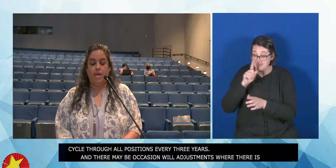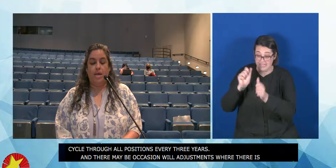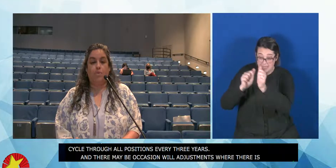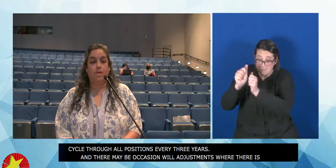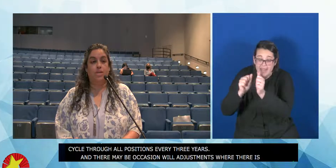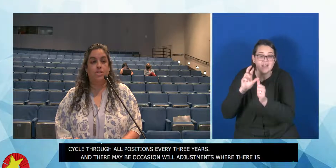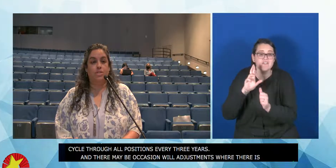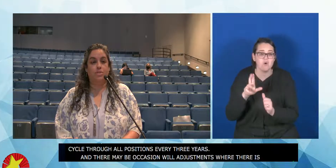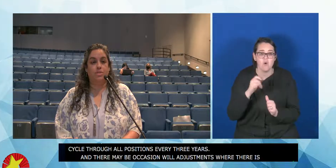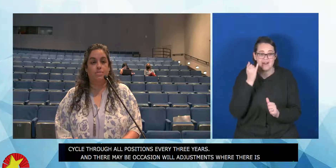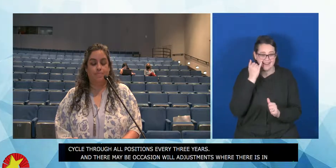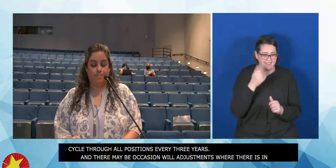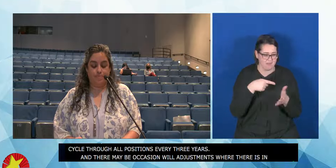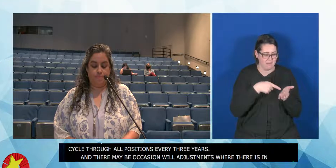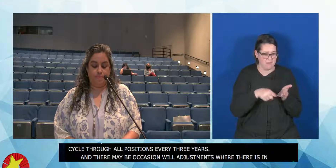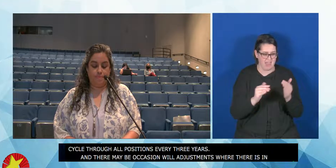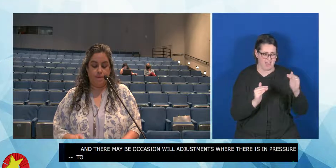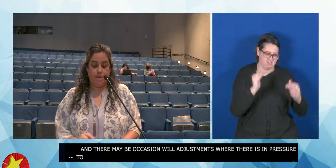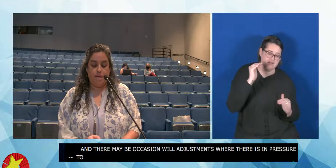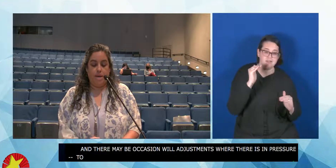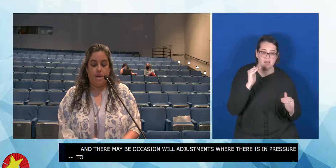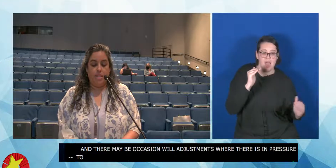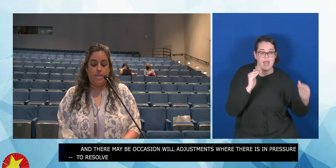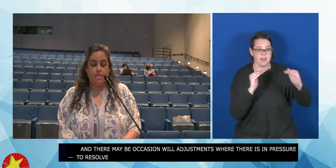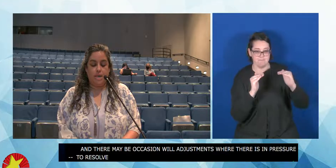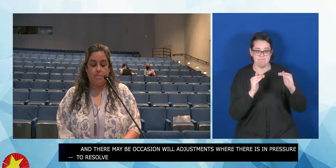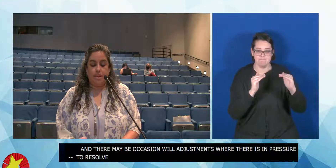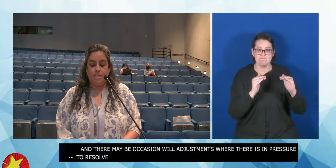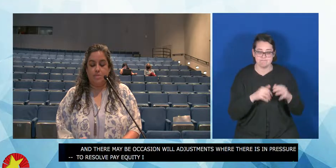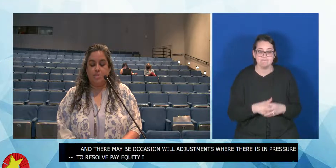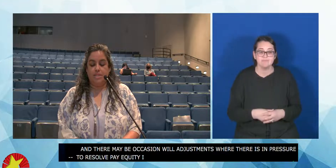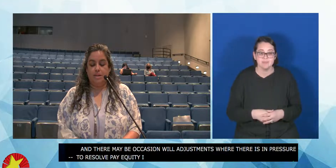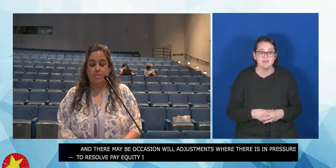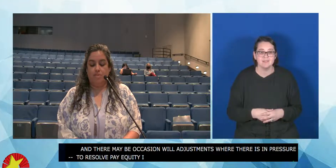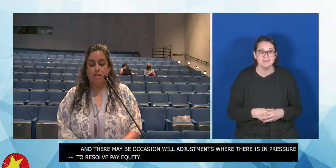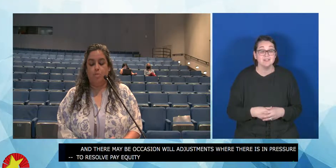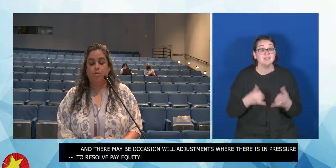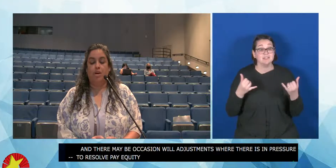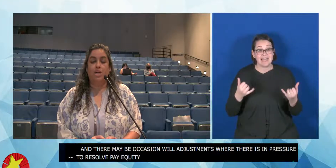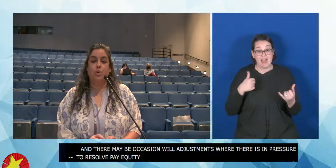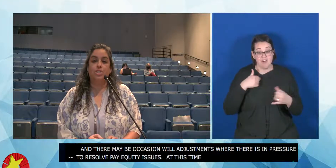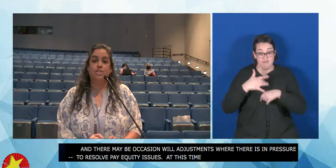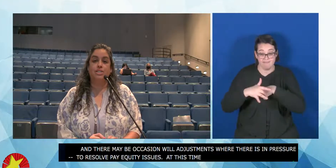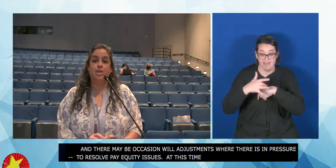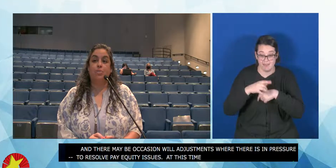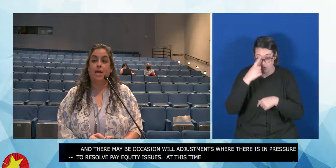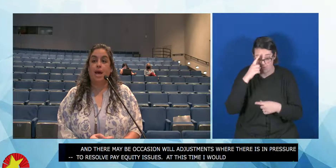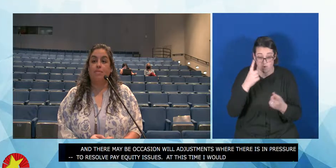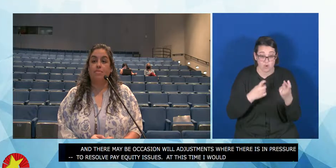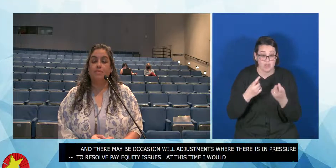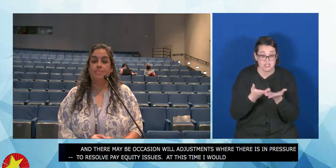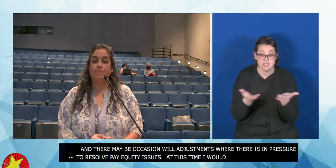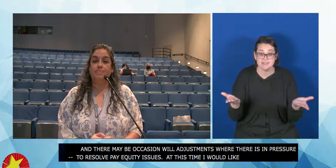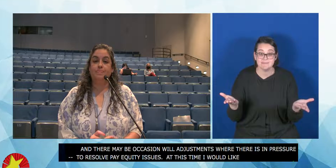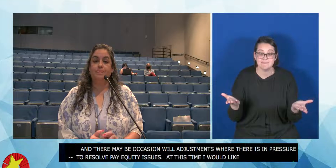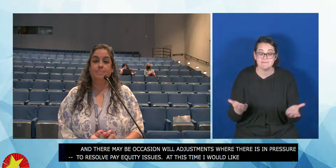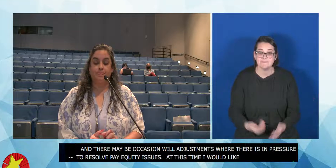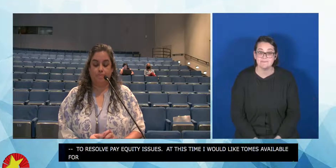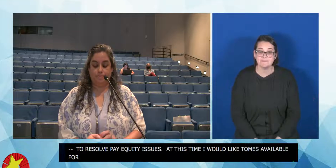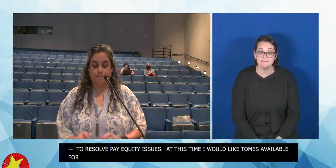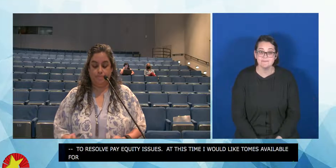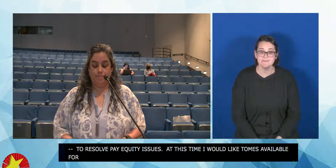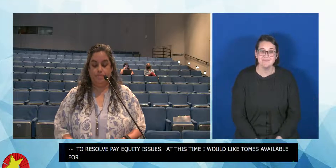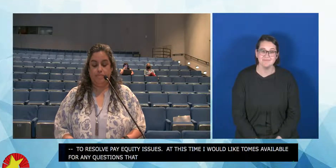pay equity issues. At this time, I'd like to make myself available for any questions that you may have.